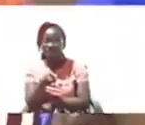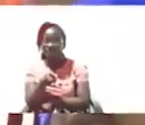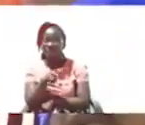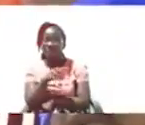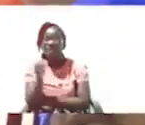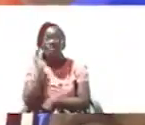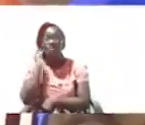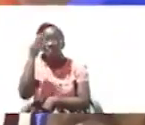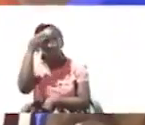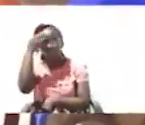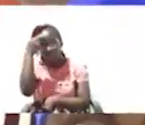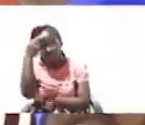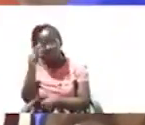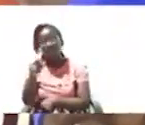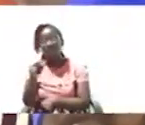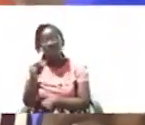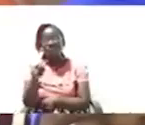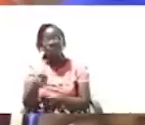for you to be free.